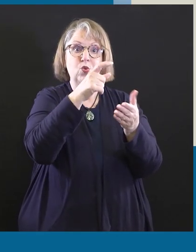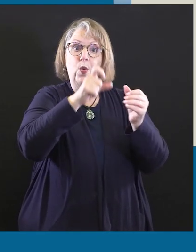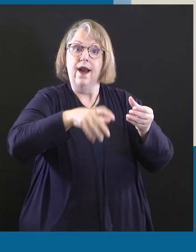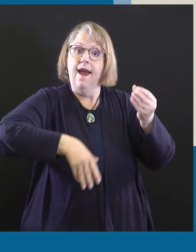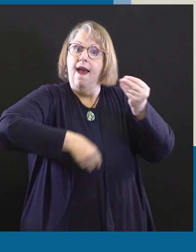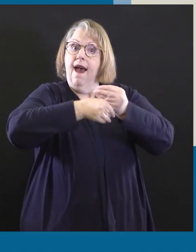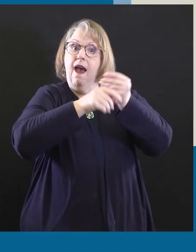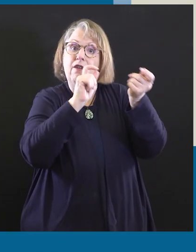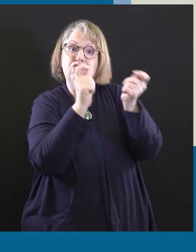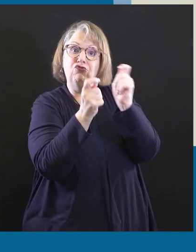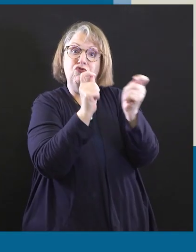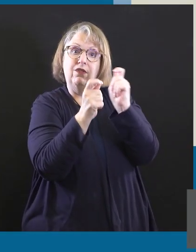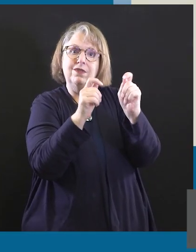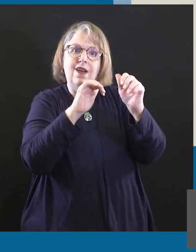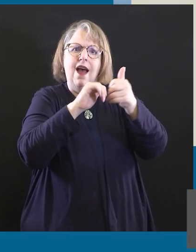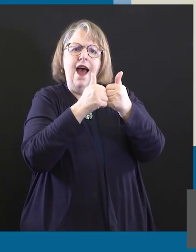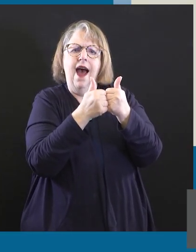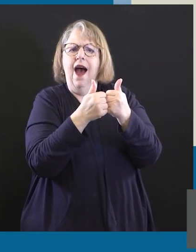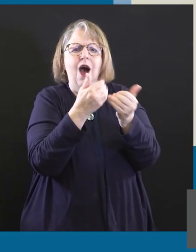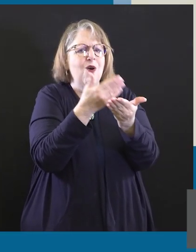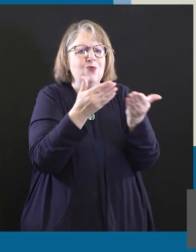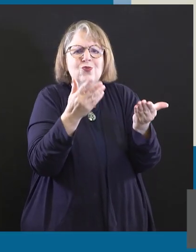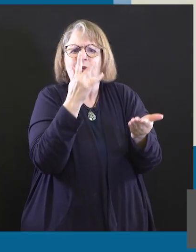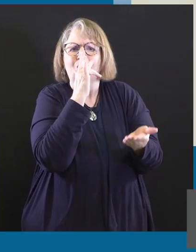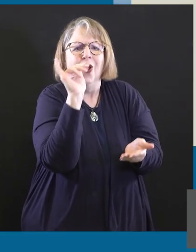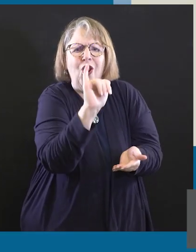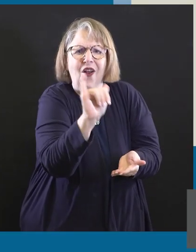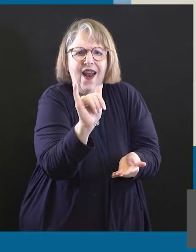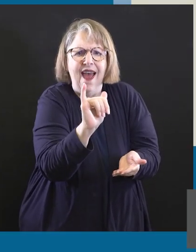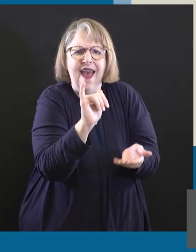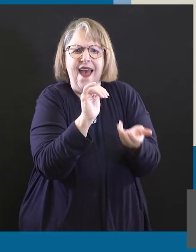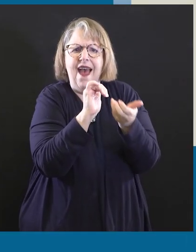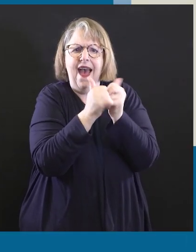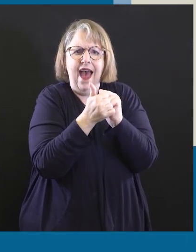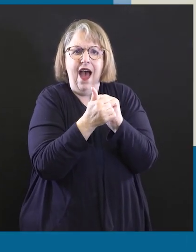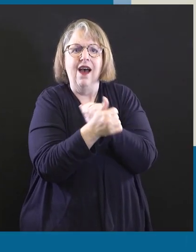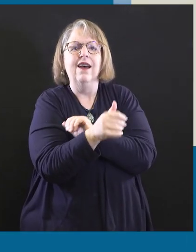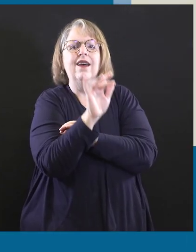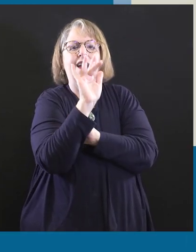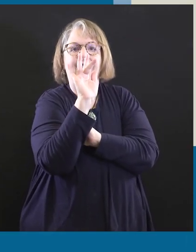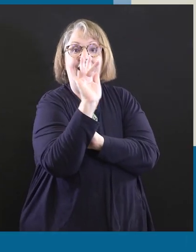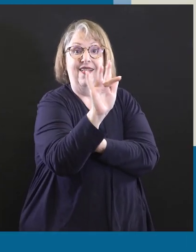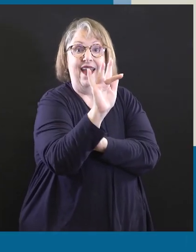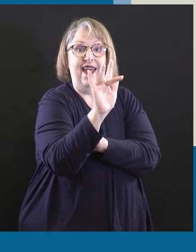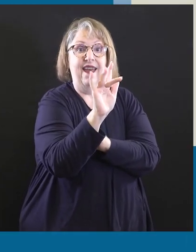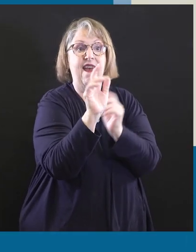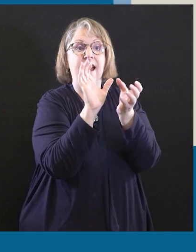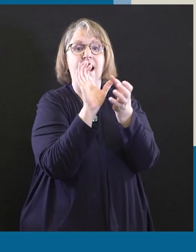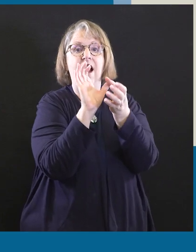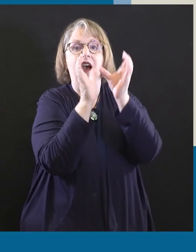If this is your resource, you can edit how you'd like it to look.